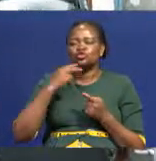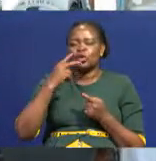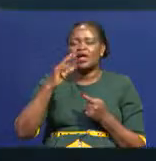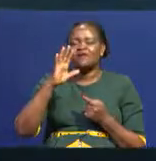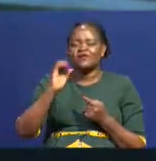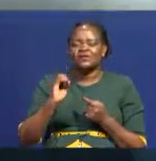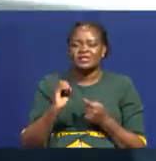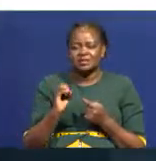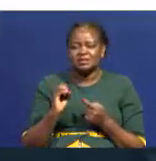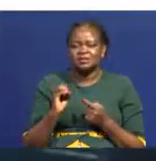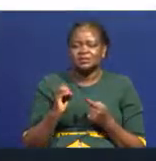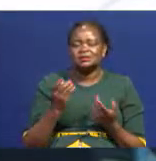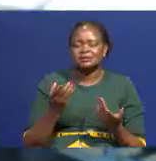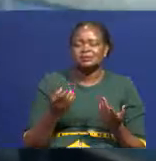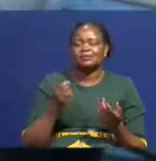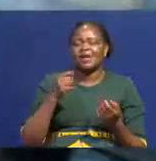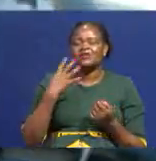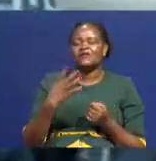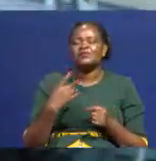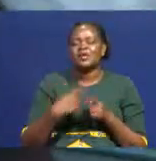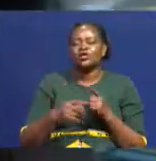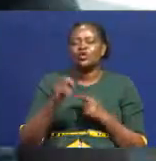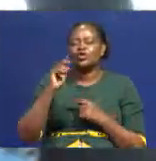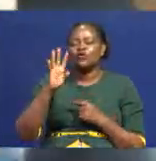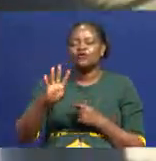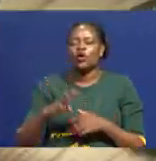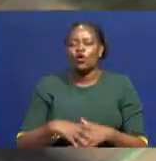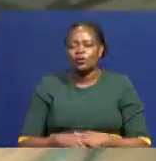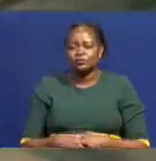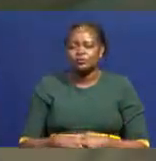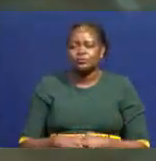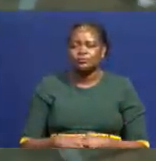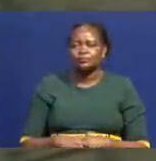250 shillings in April 2024.